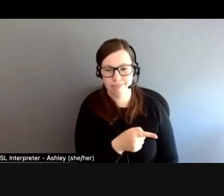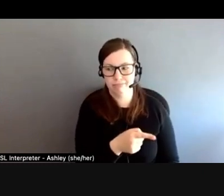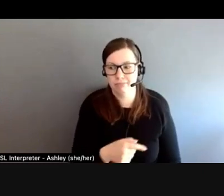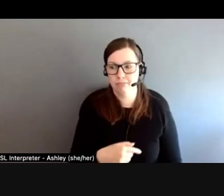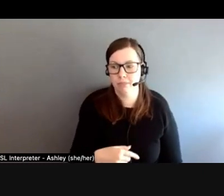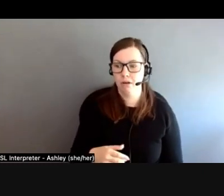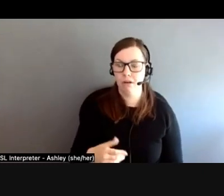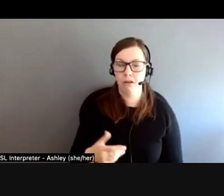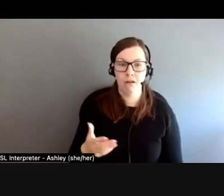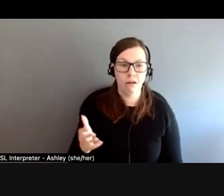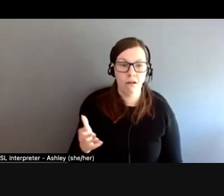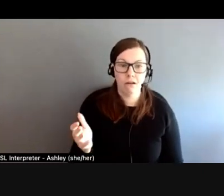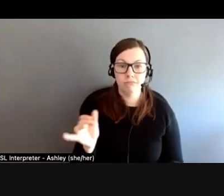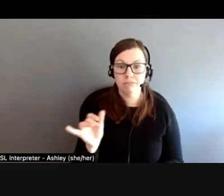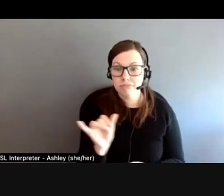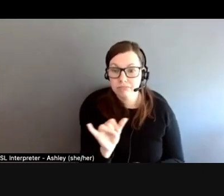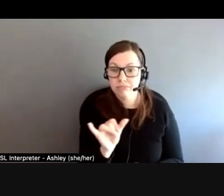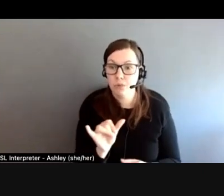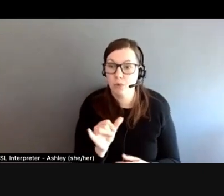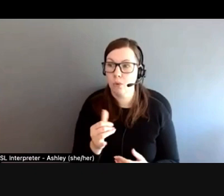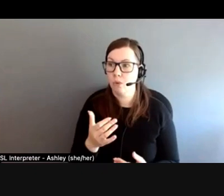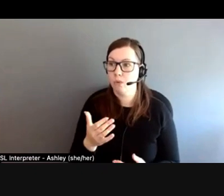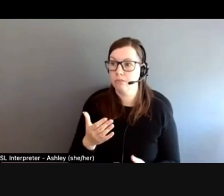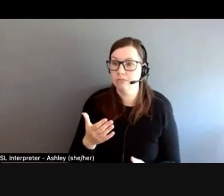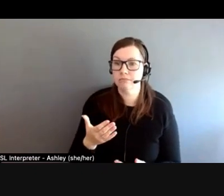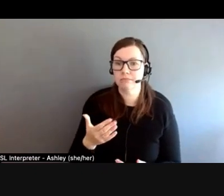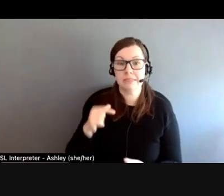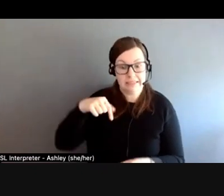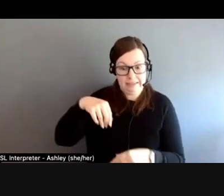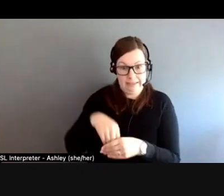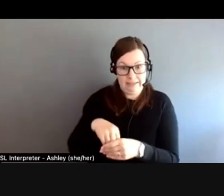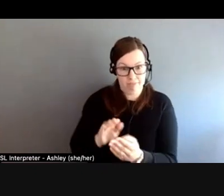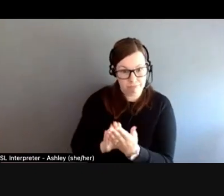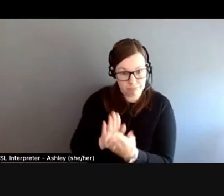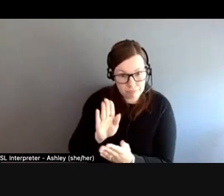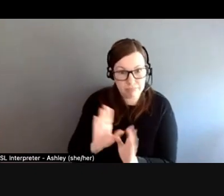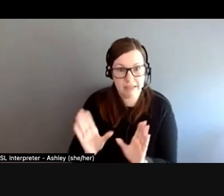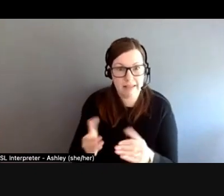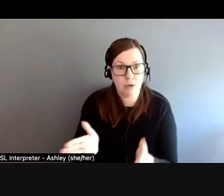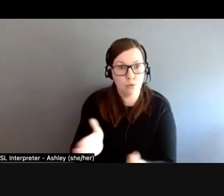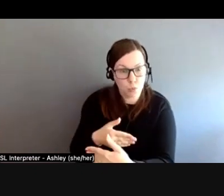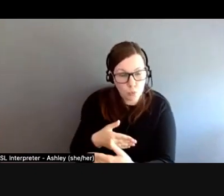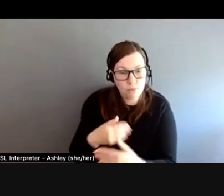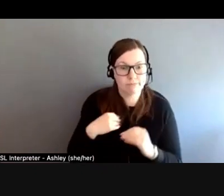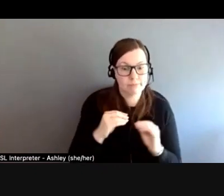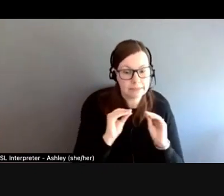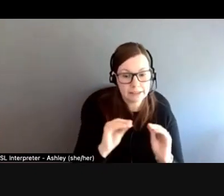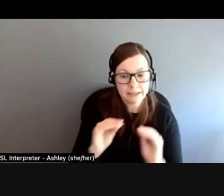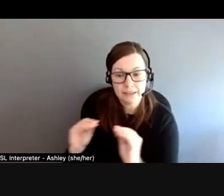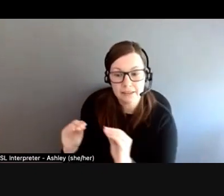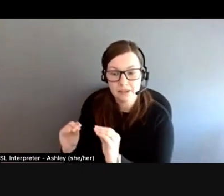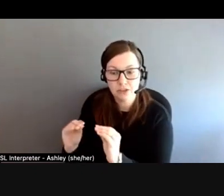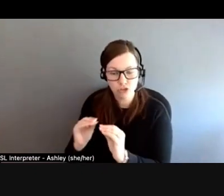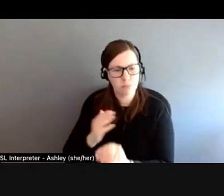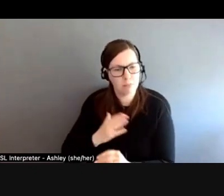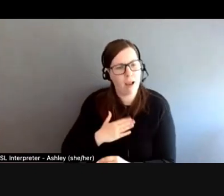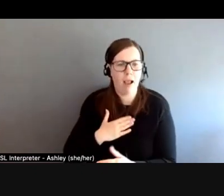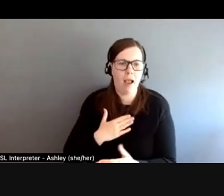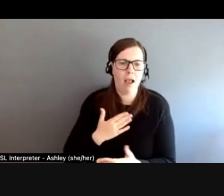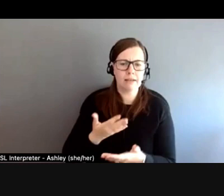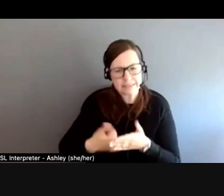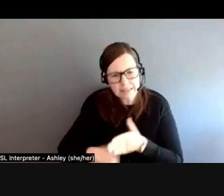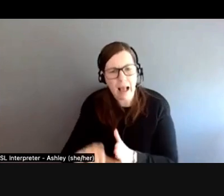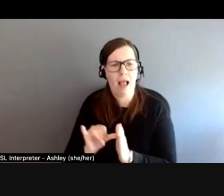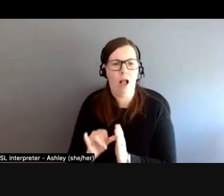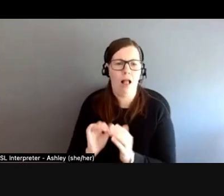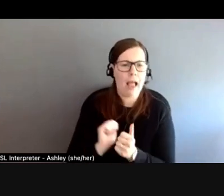I do in the classroom in terms of my teaching style and in terms of engagement, learner